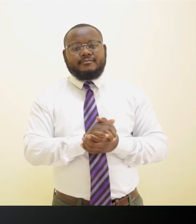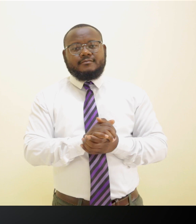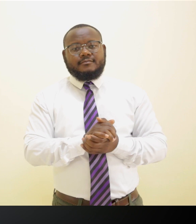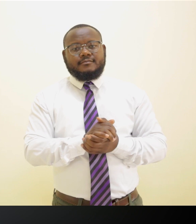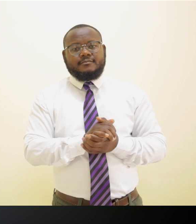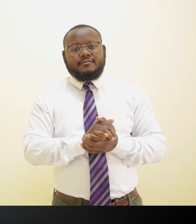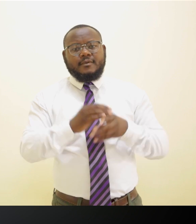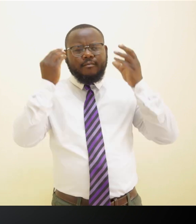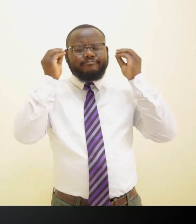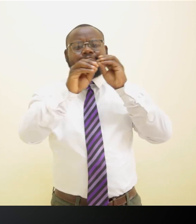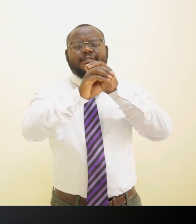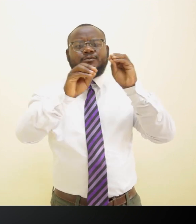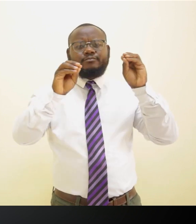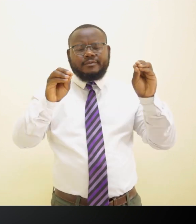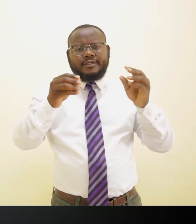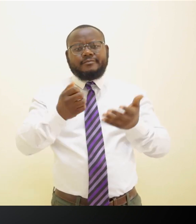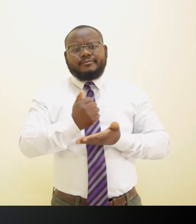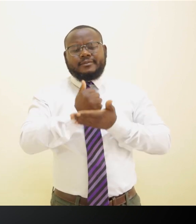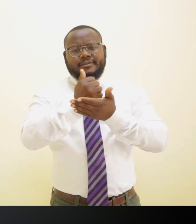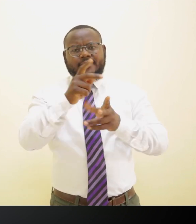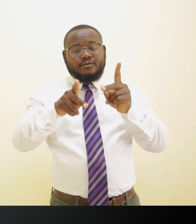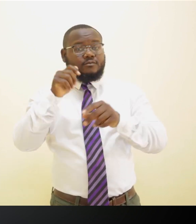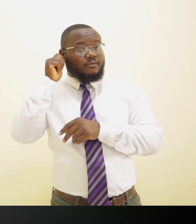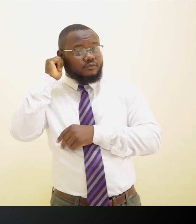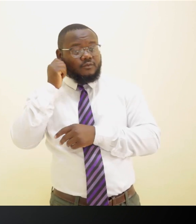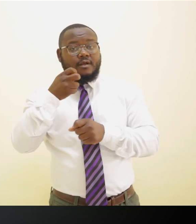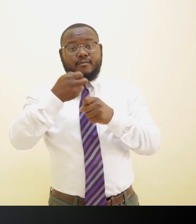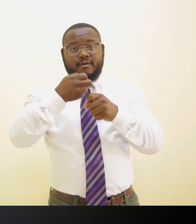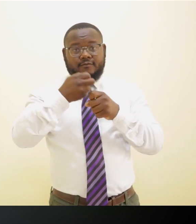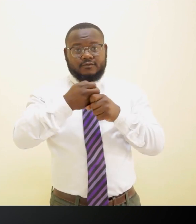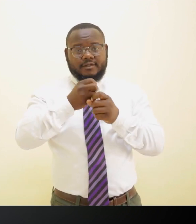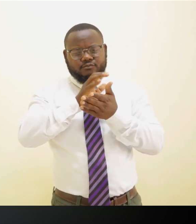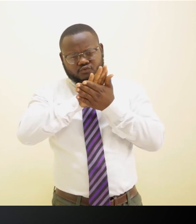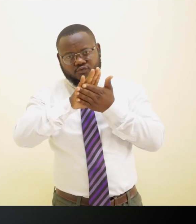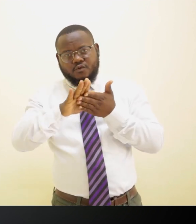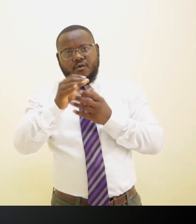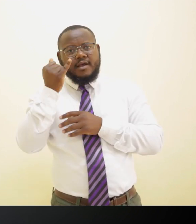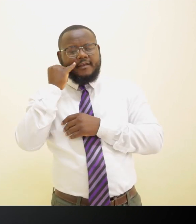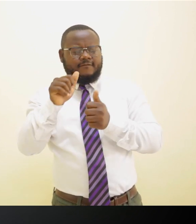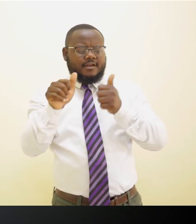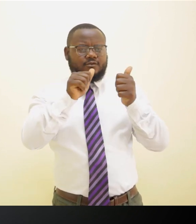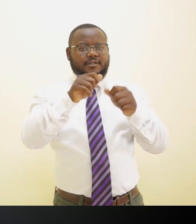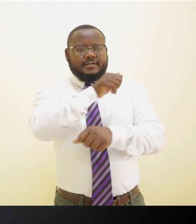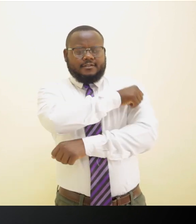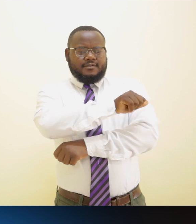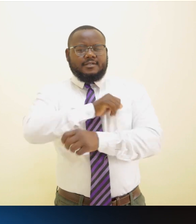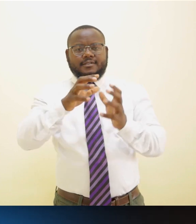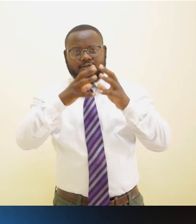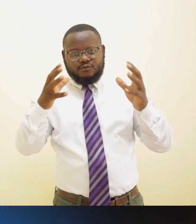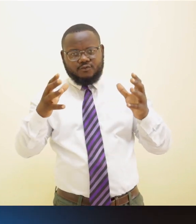Specialist ear and hearing services can be scarce, especially outside central hospitals.